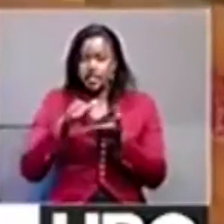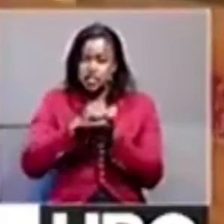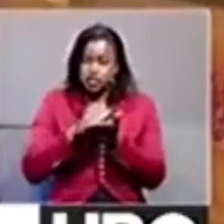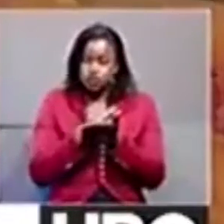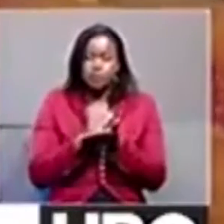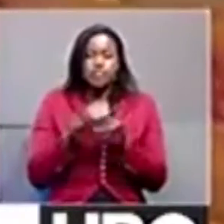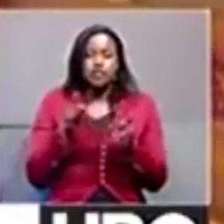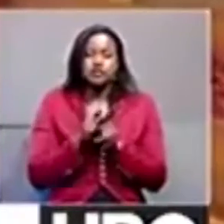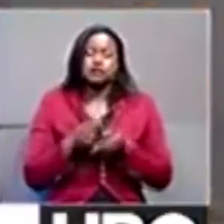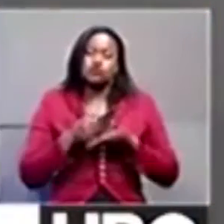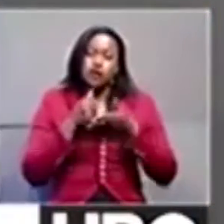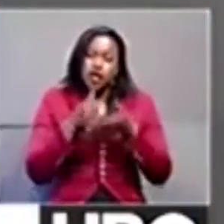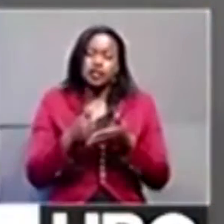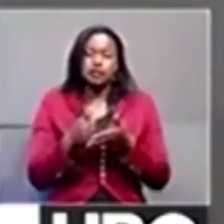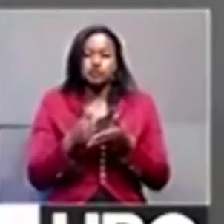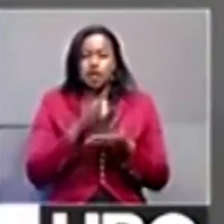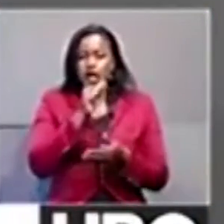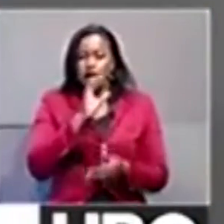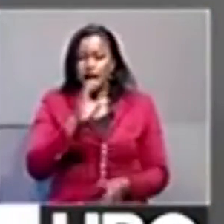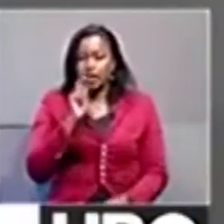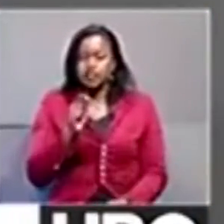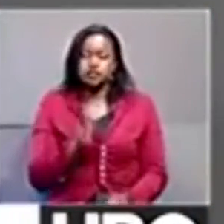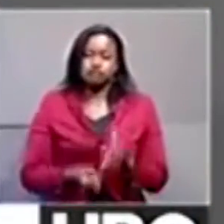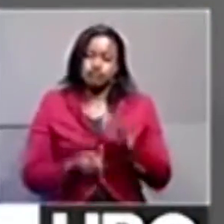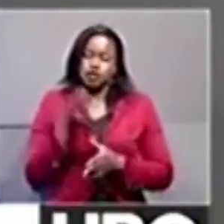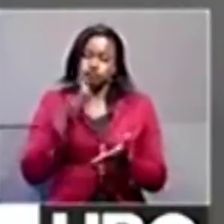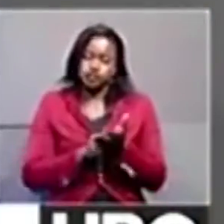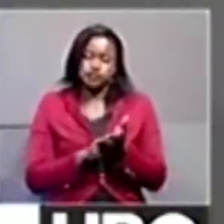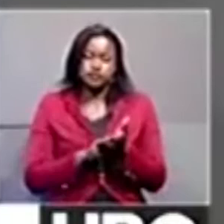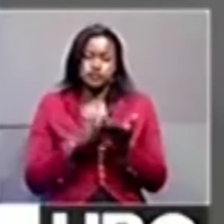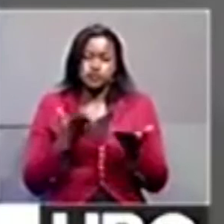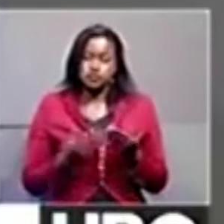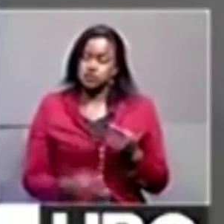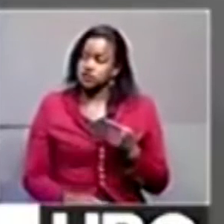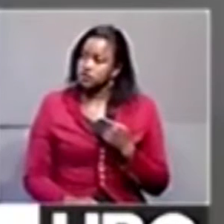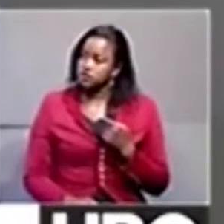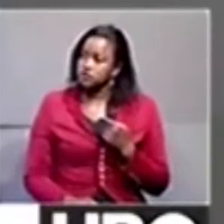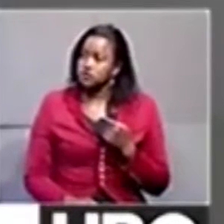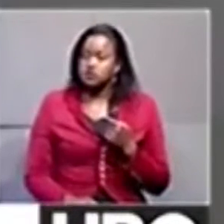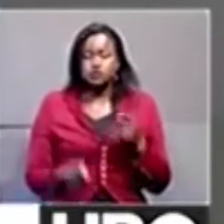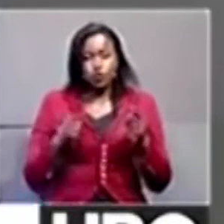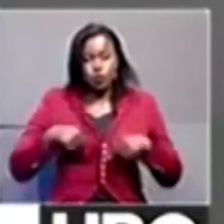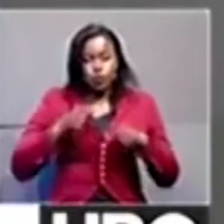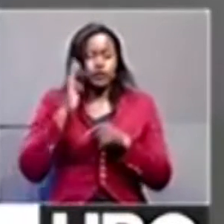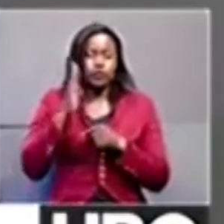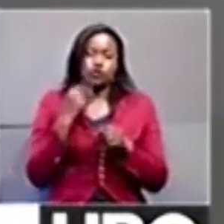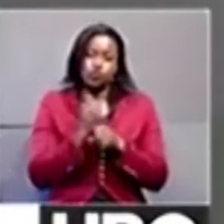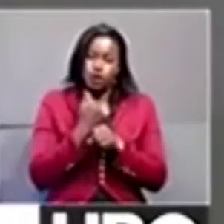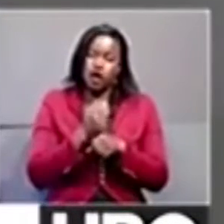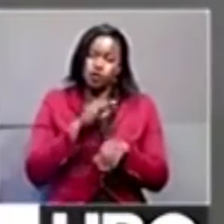enable a functional organic act. Because from here we shall be working on a regulatory impact